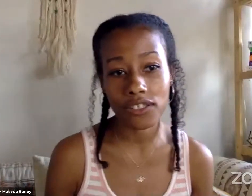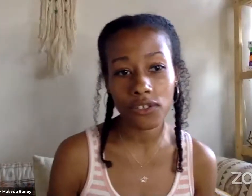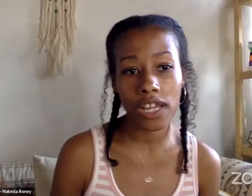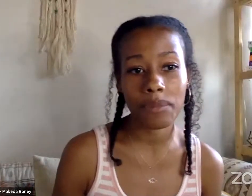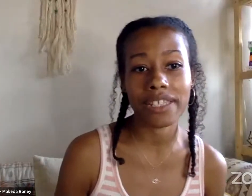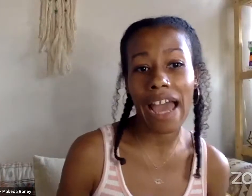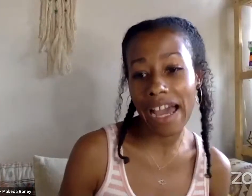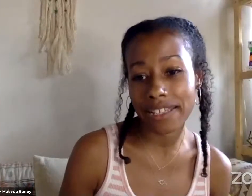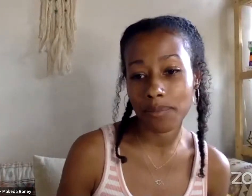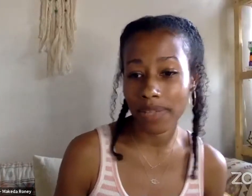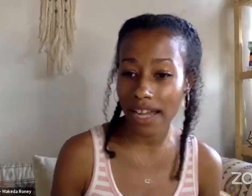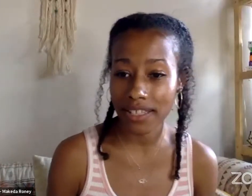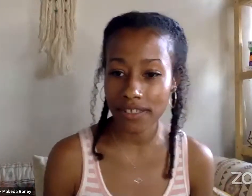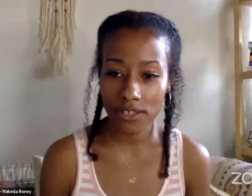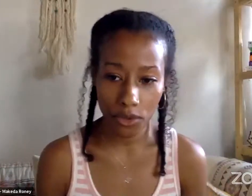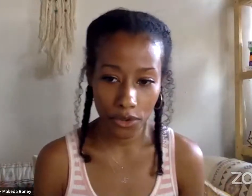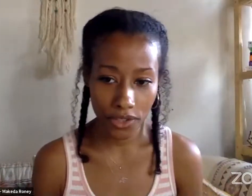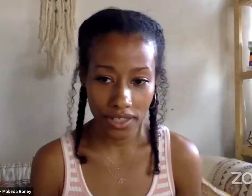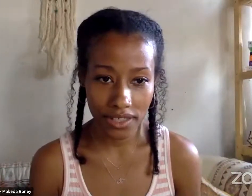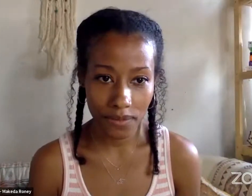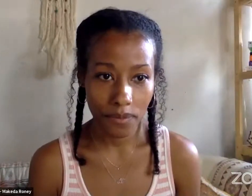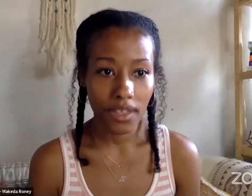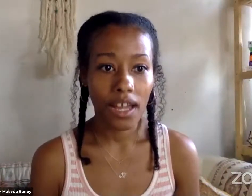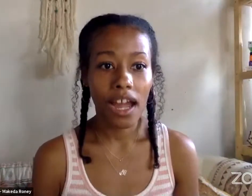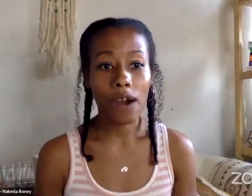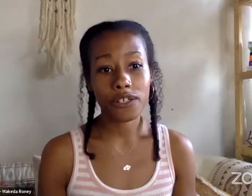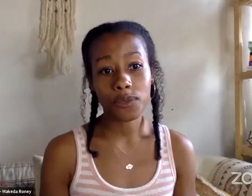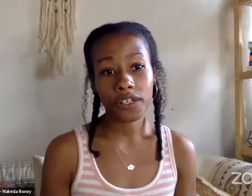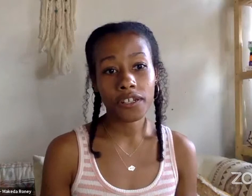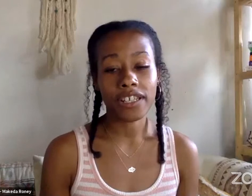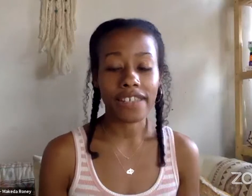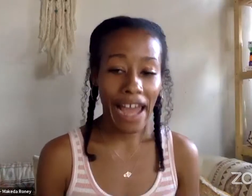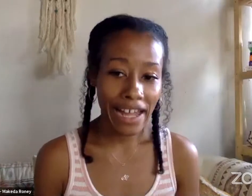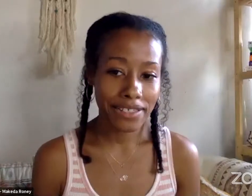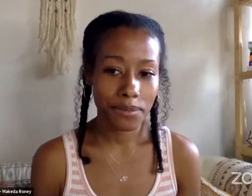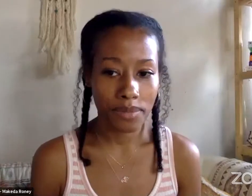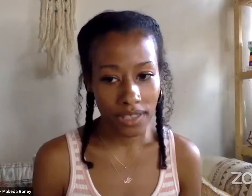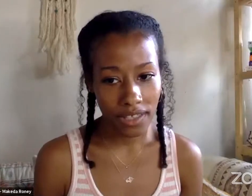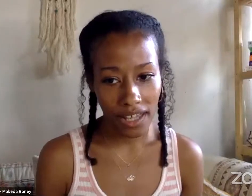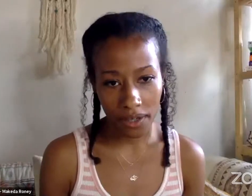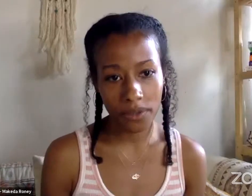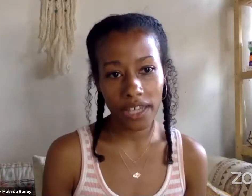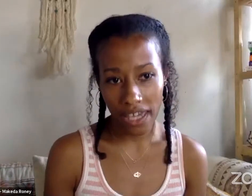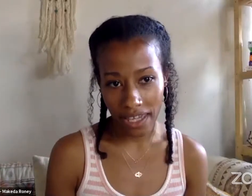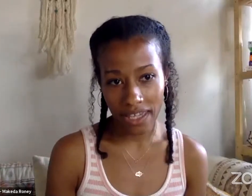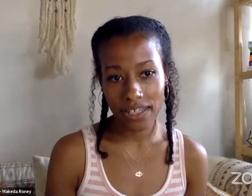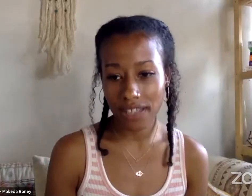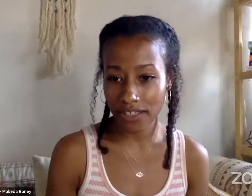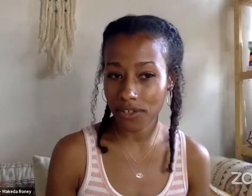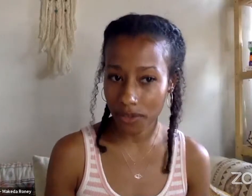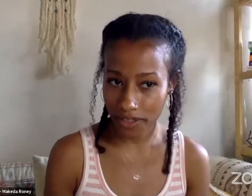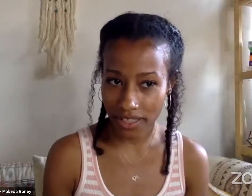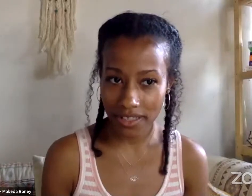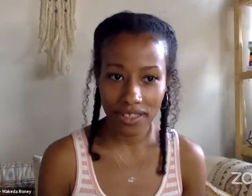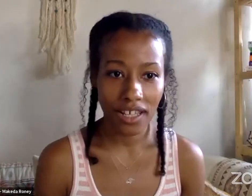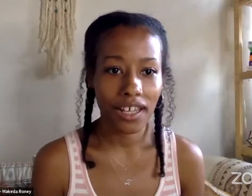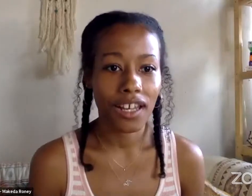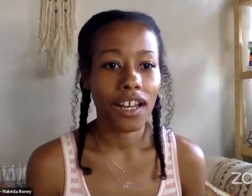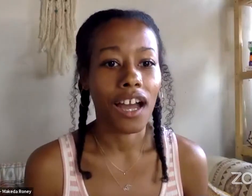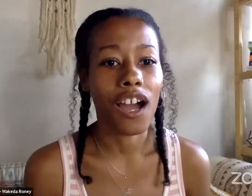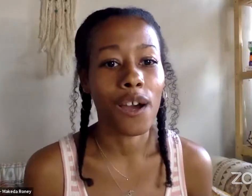Our Instagram is at Black Dance Stories. Our Twitter is at BLK Dance